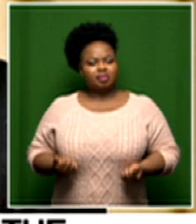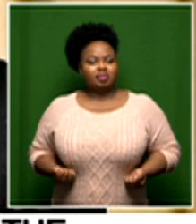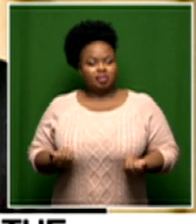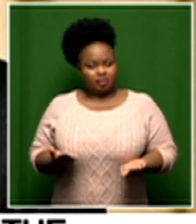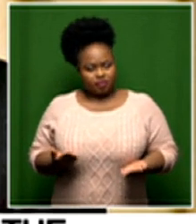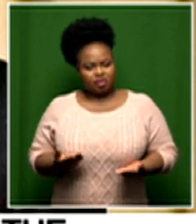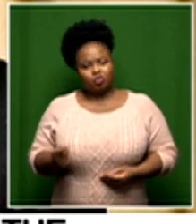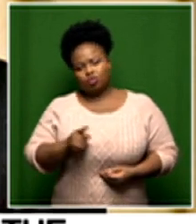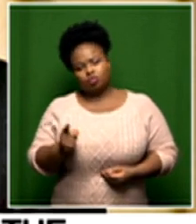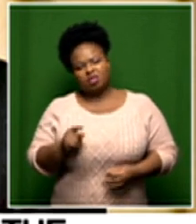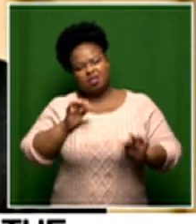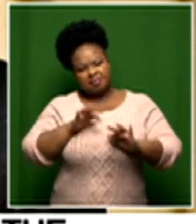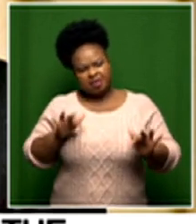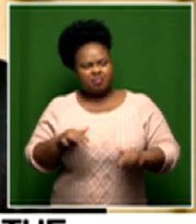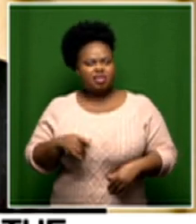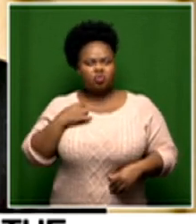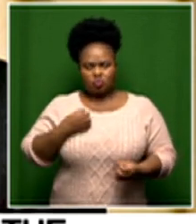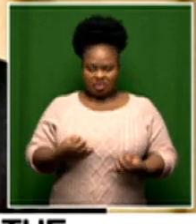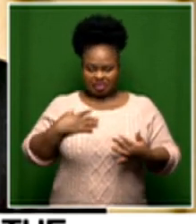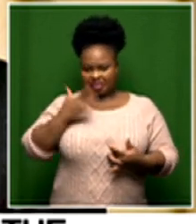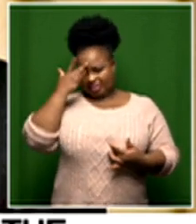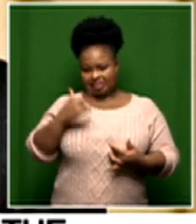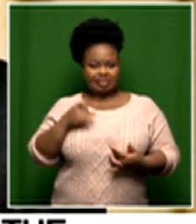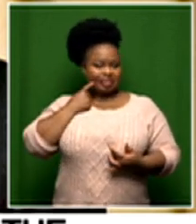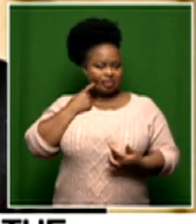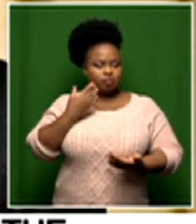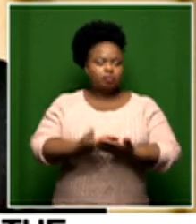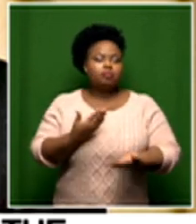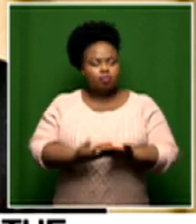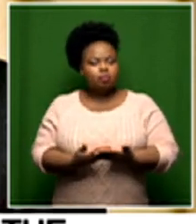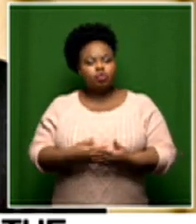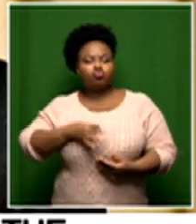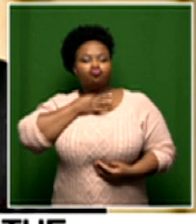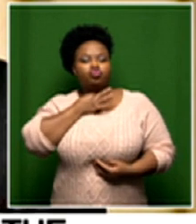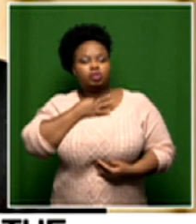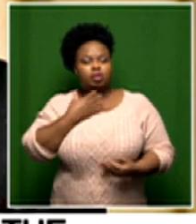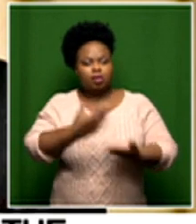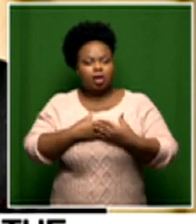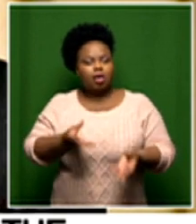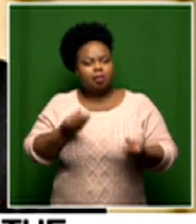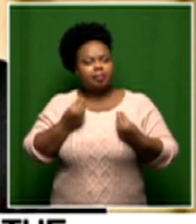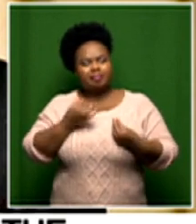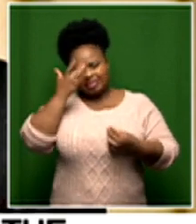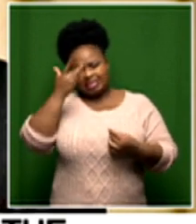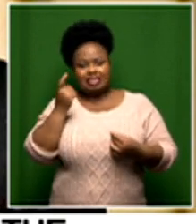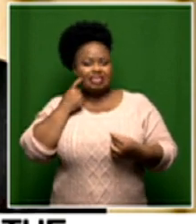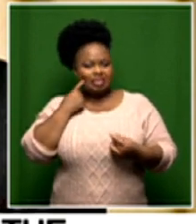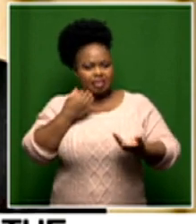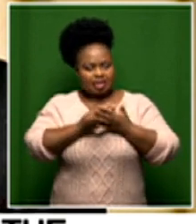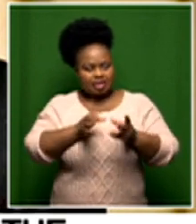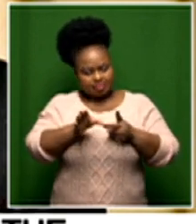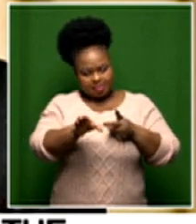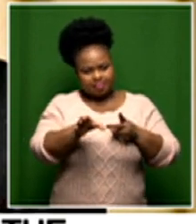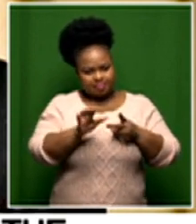to the public, who can easily be infected and therefore at risk of being exposed. And so that falls into that